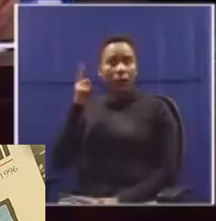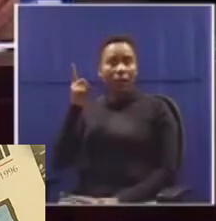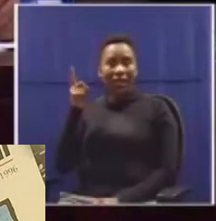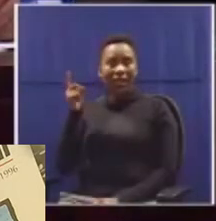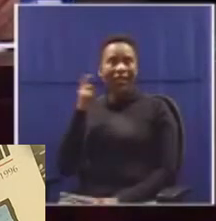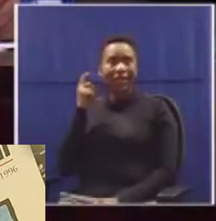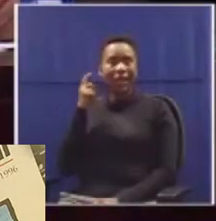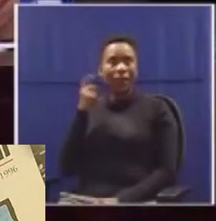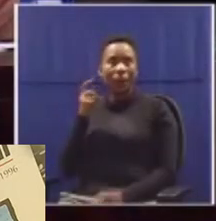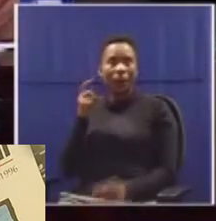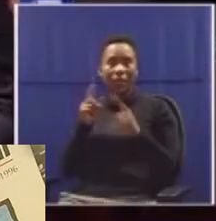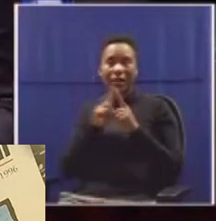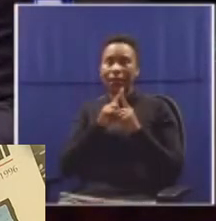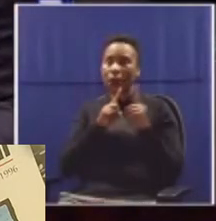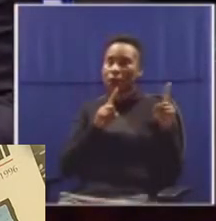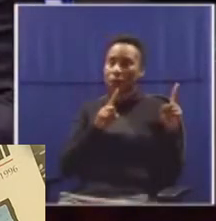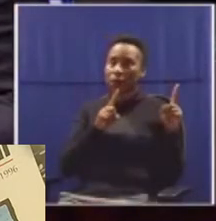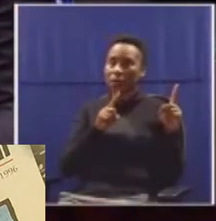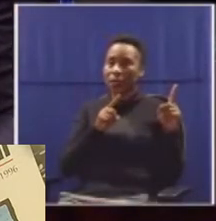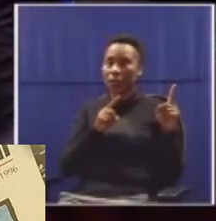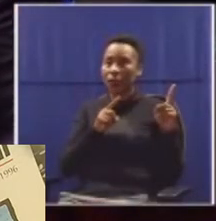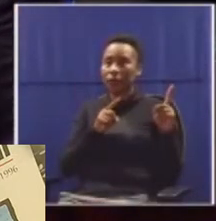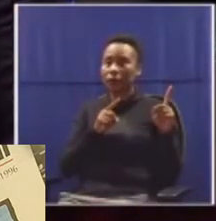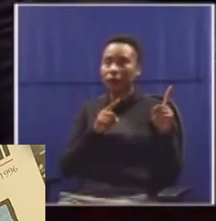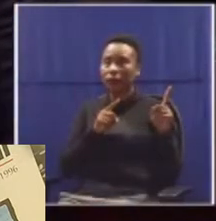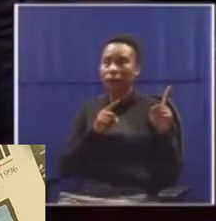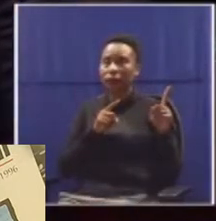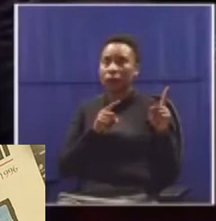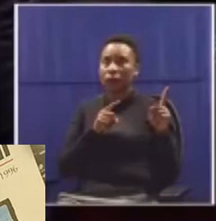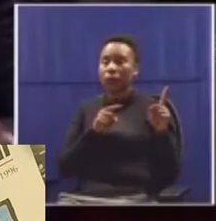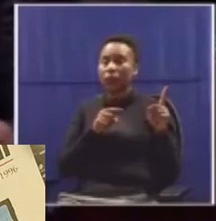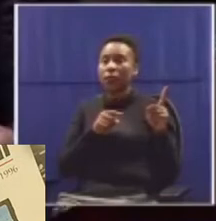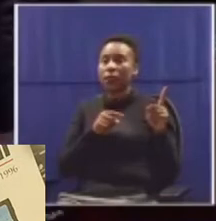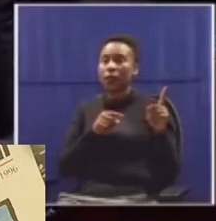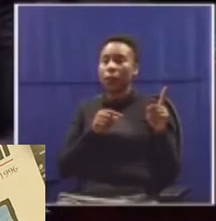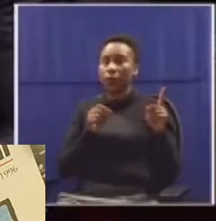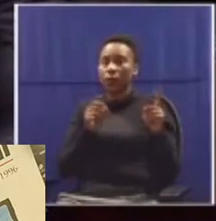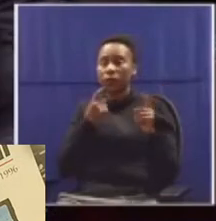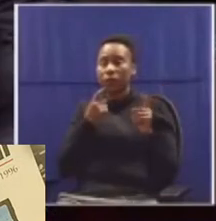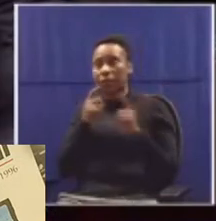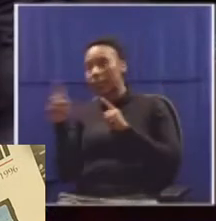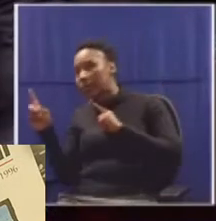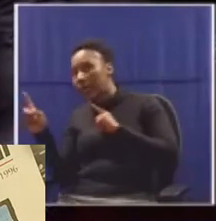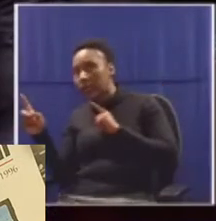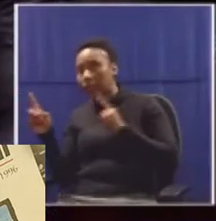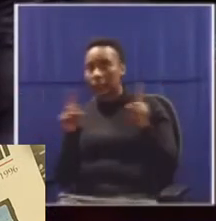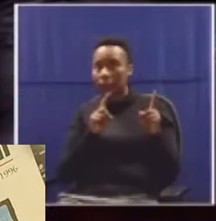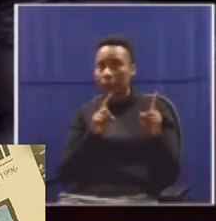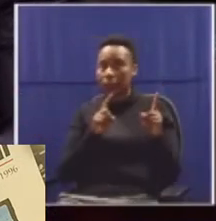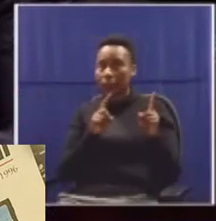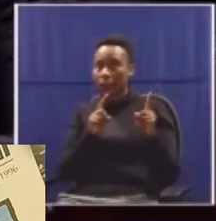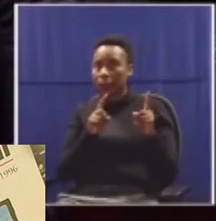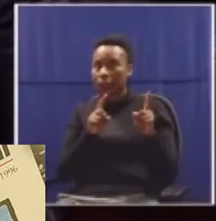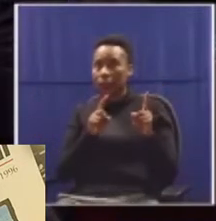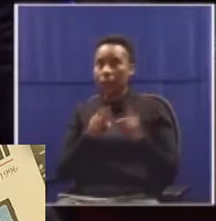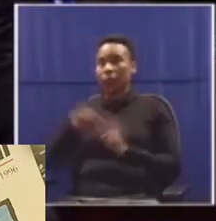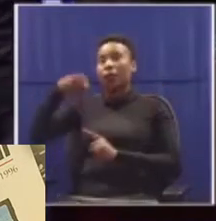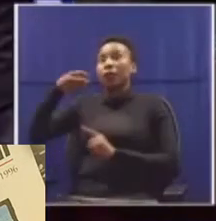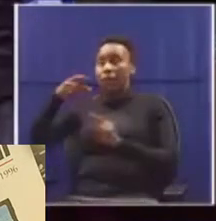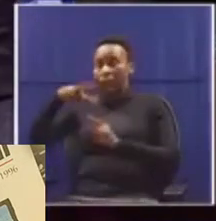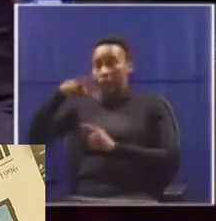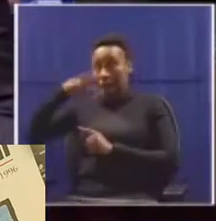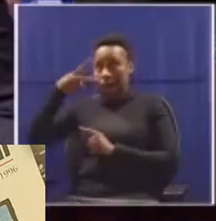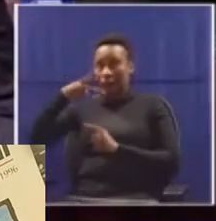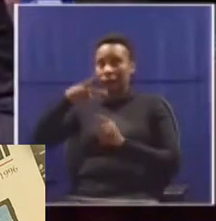identified by the financial extend task force on Effectiveness in implementation the second major